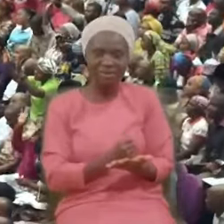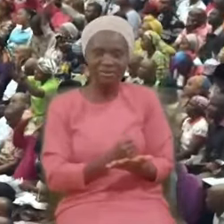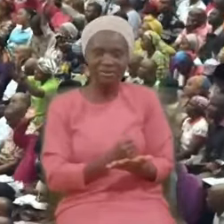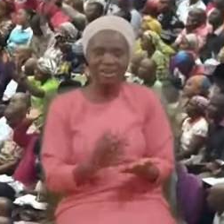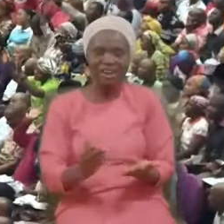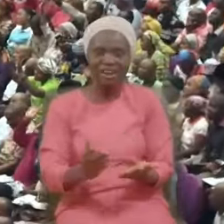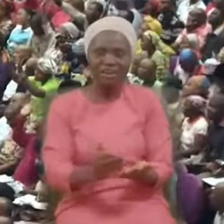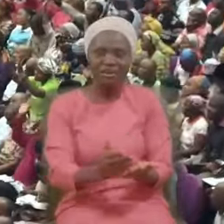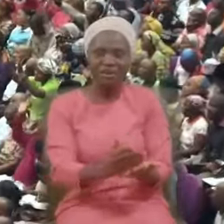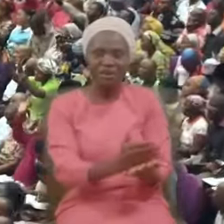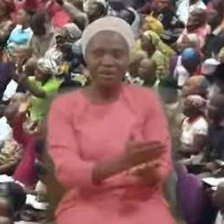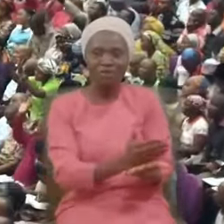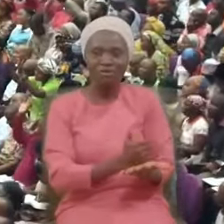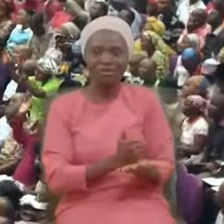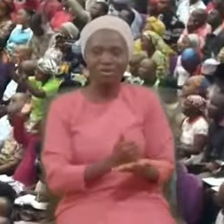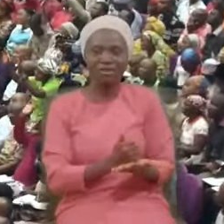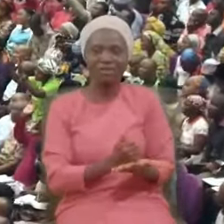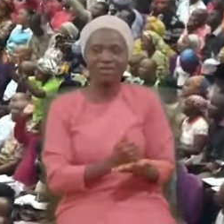Recovery.